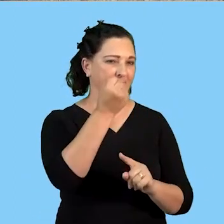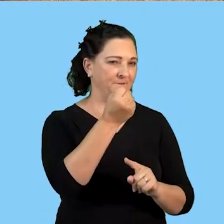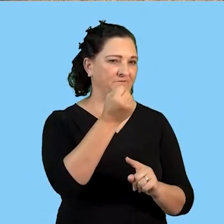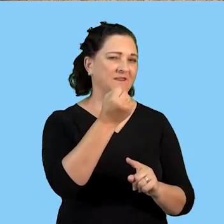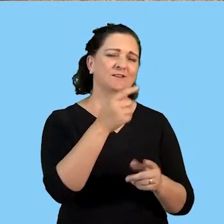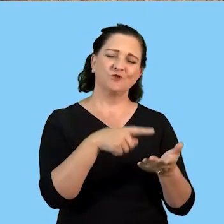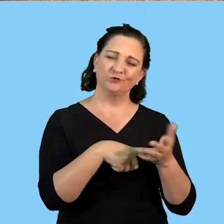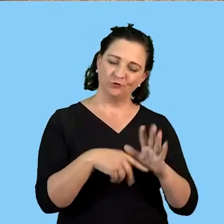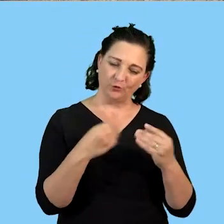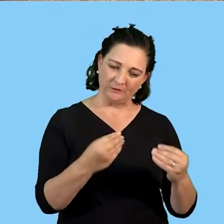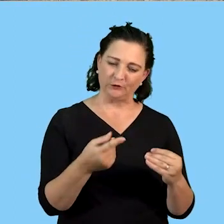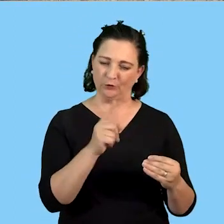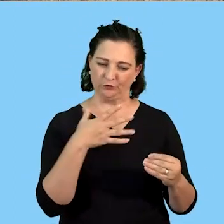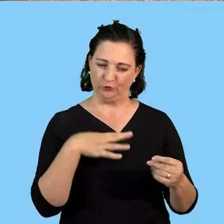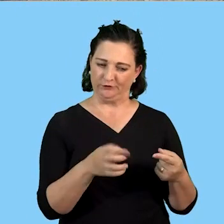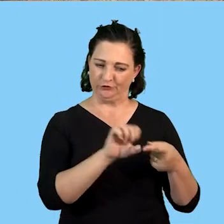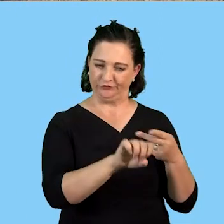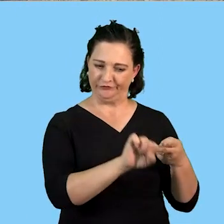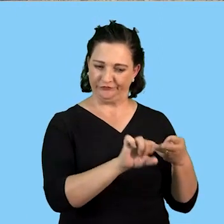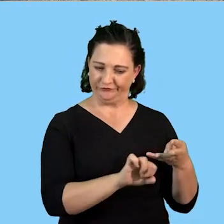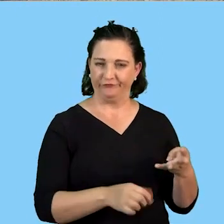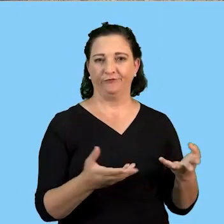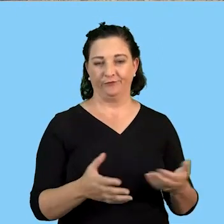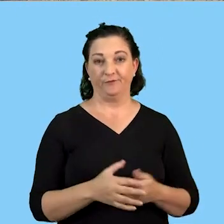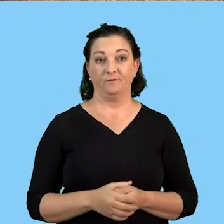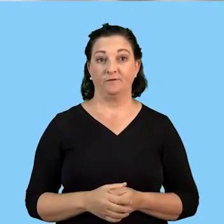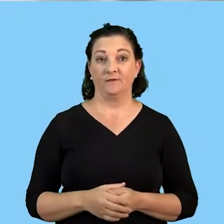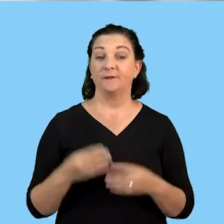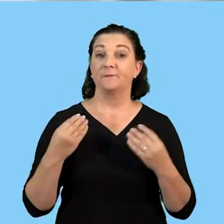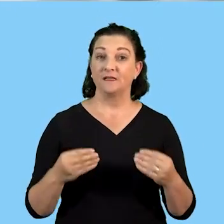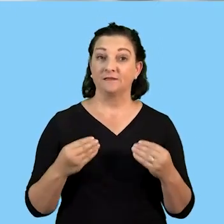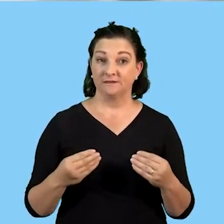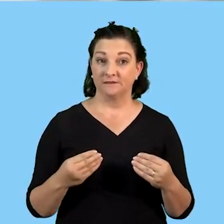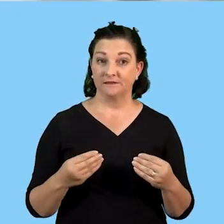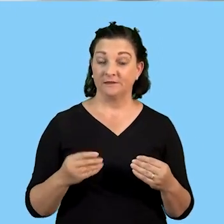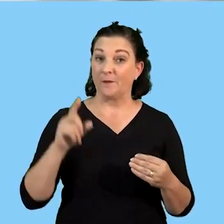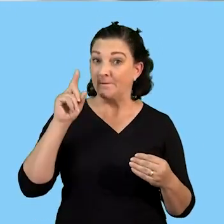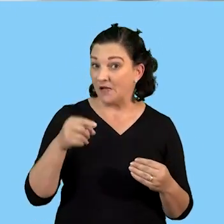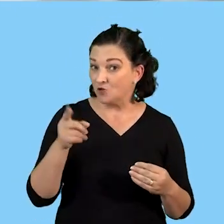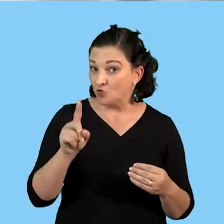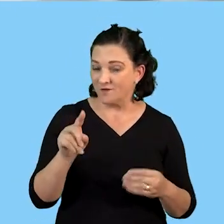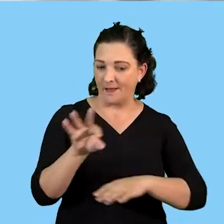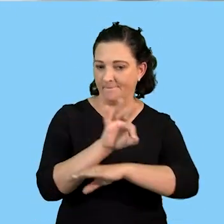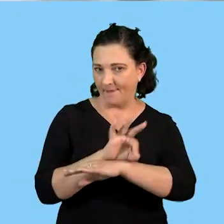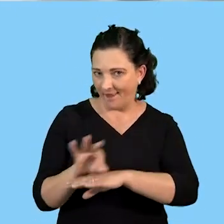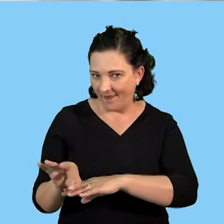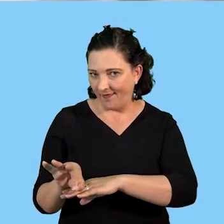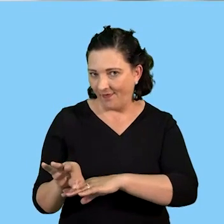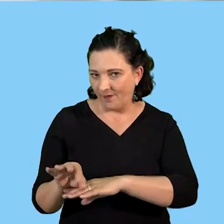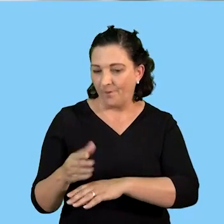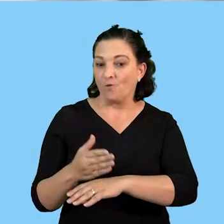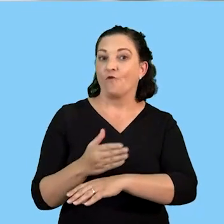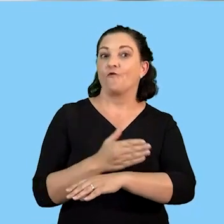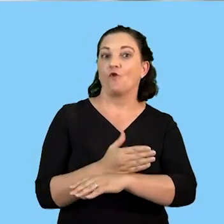a roadmap that provides direction to the business? So here's the thing. A business has to have